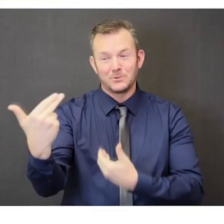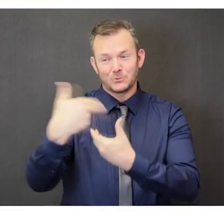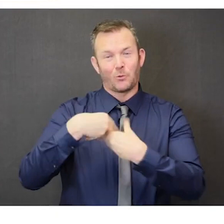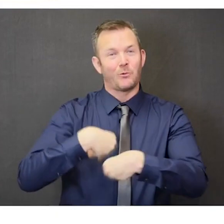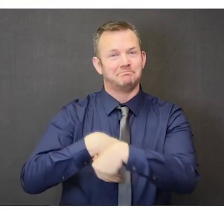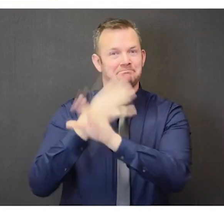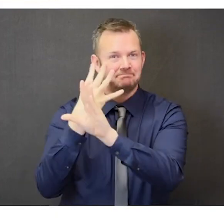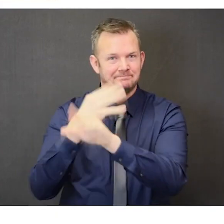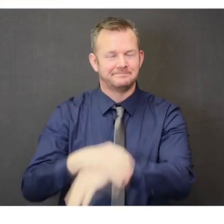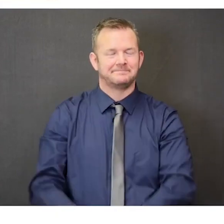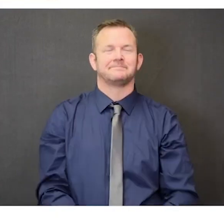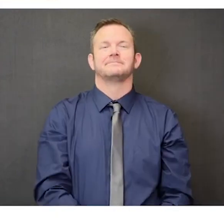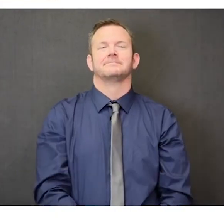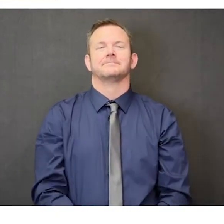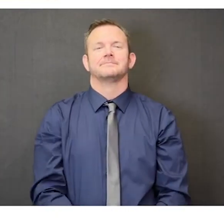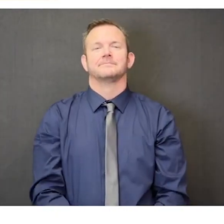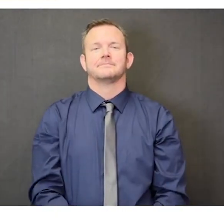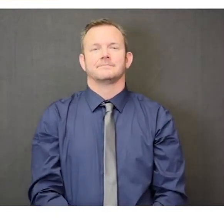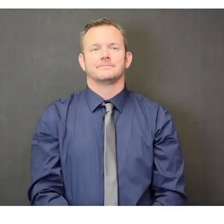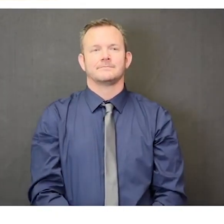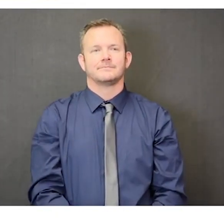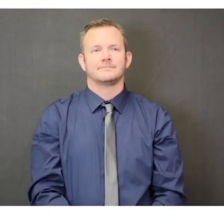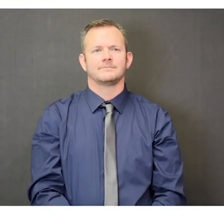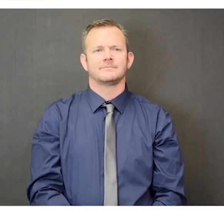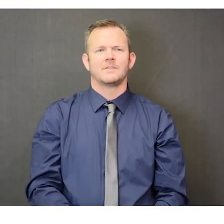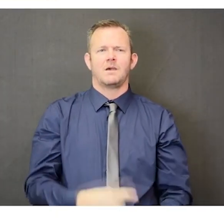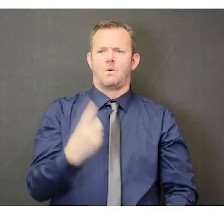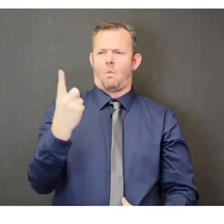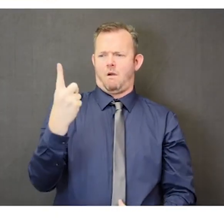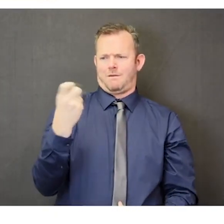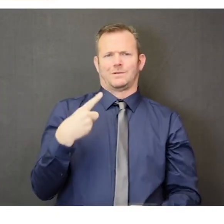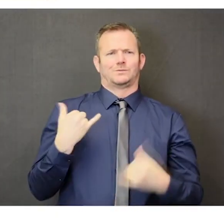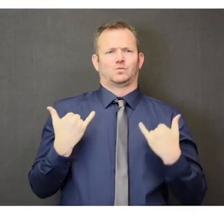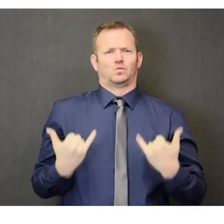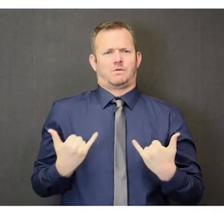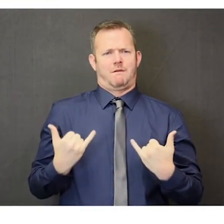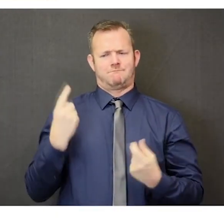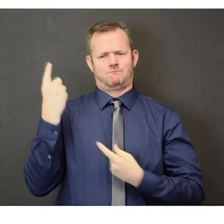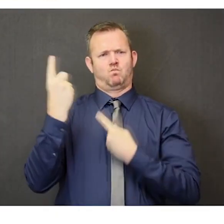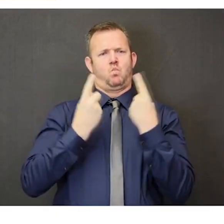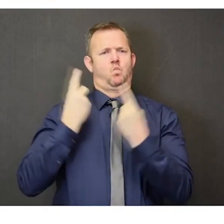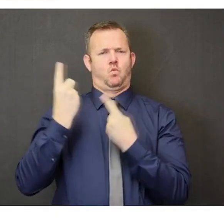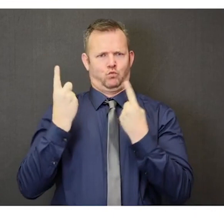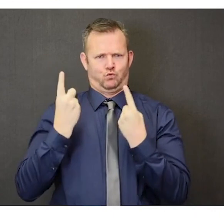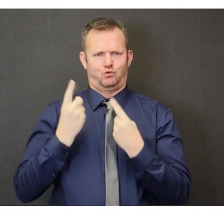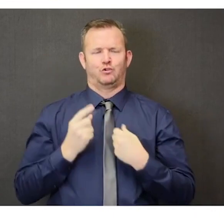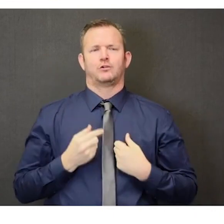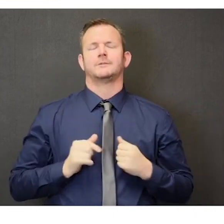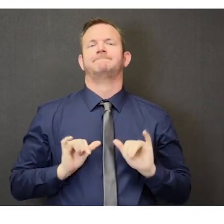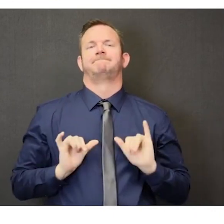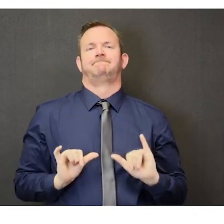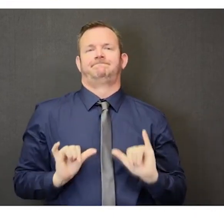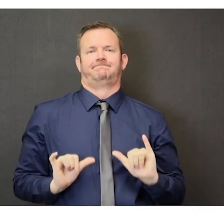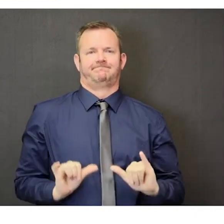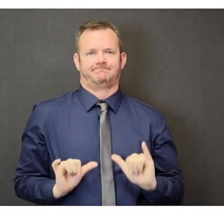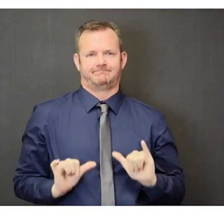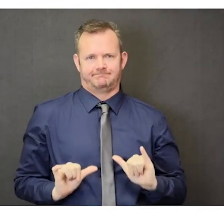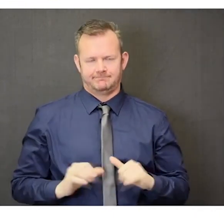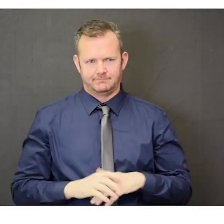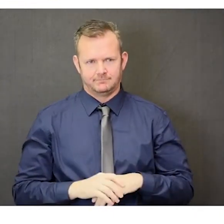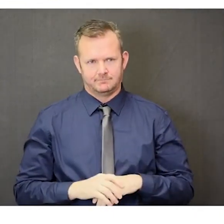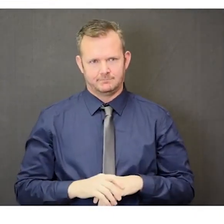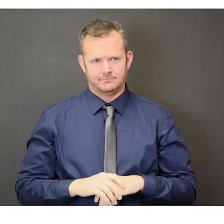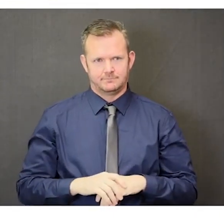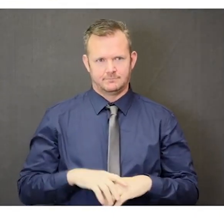Thank you for connecting. One of the questions that we face today and one of the issues that we face